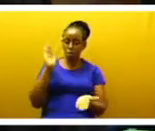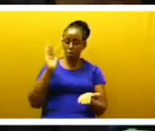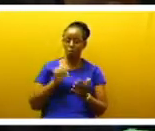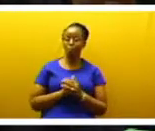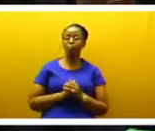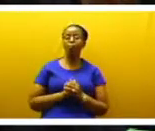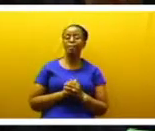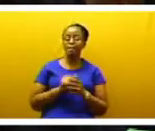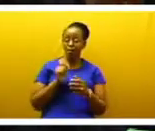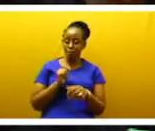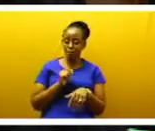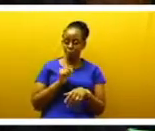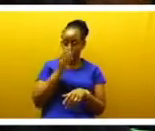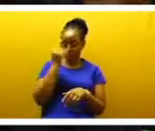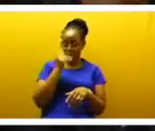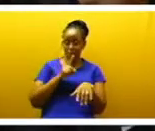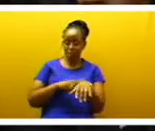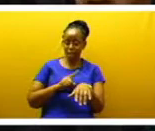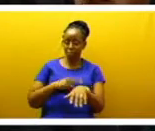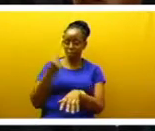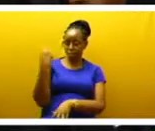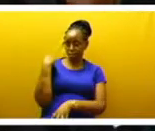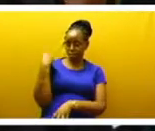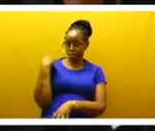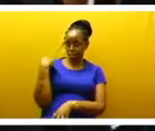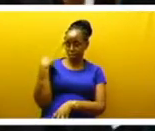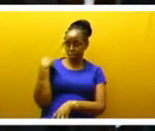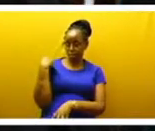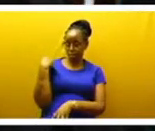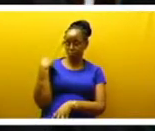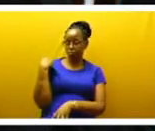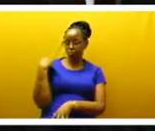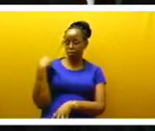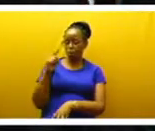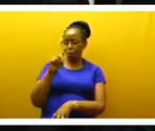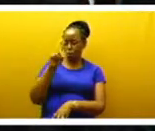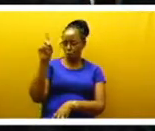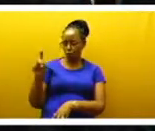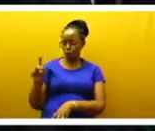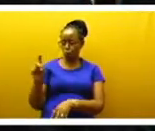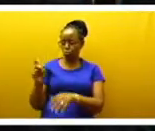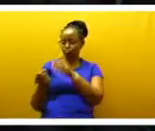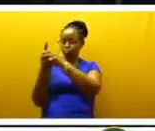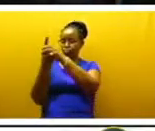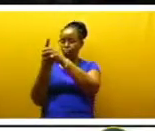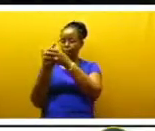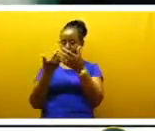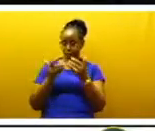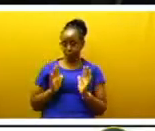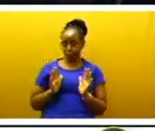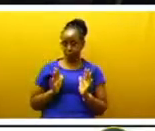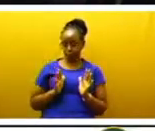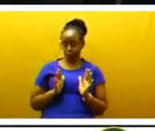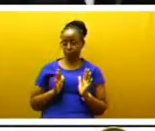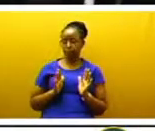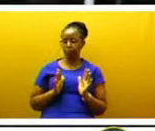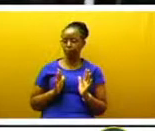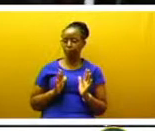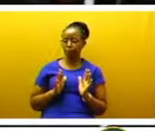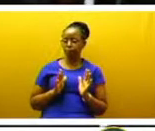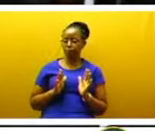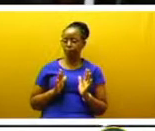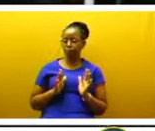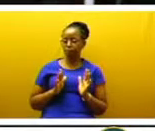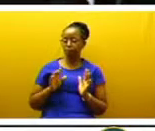yesterday the question arose of the two